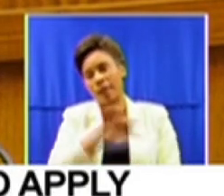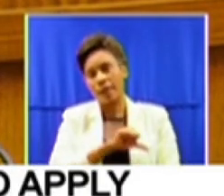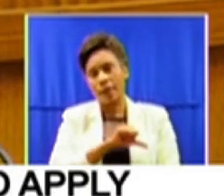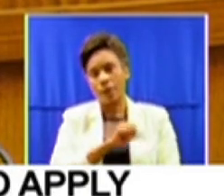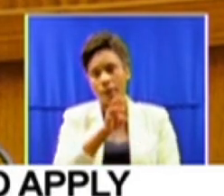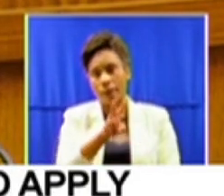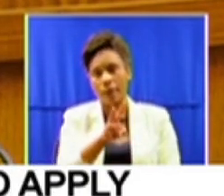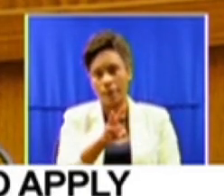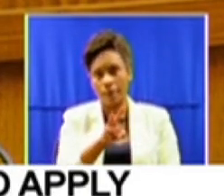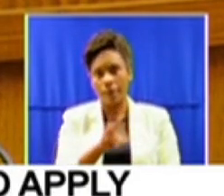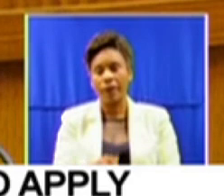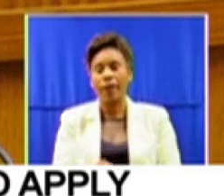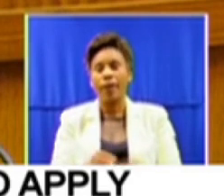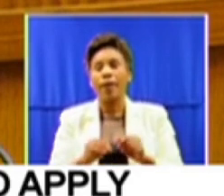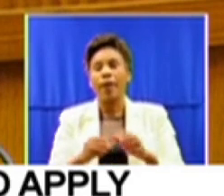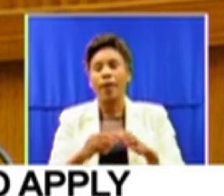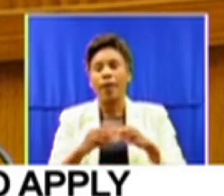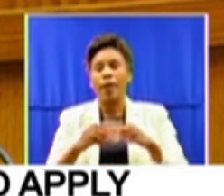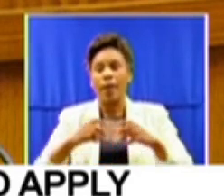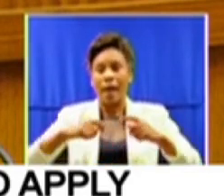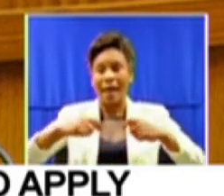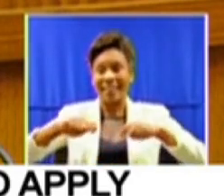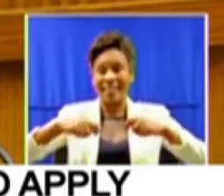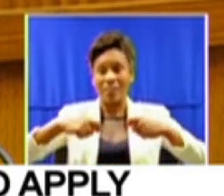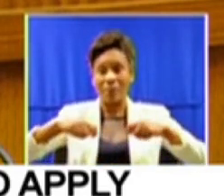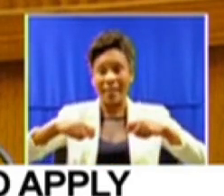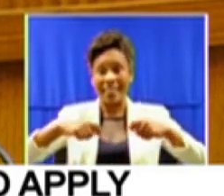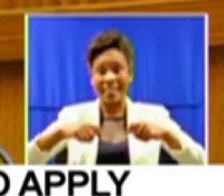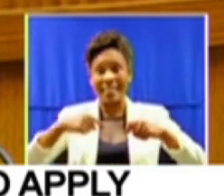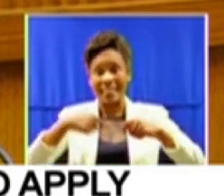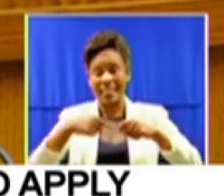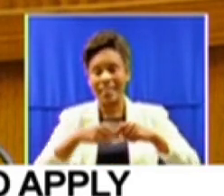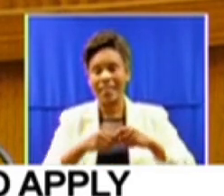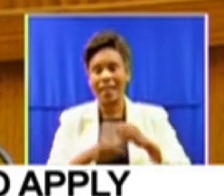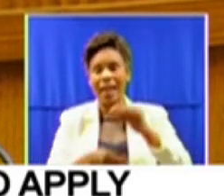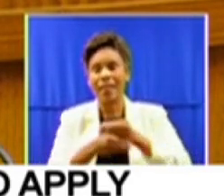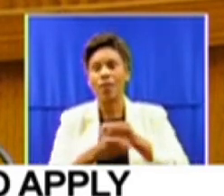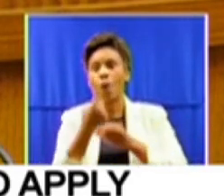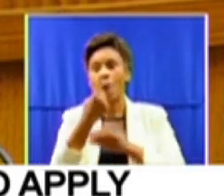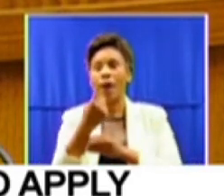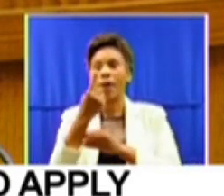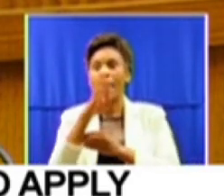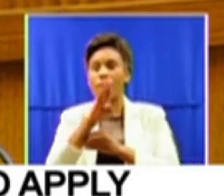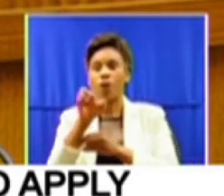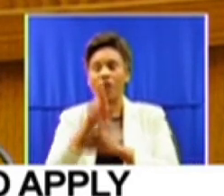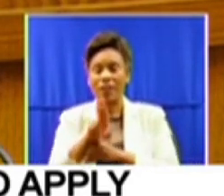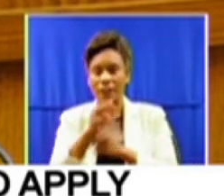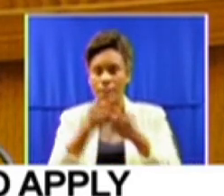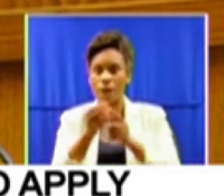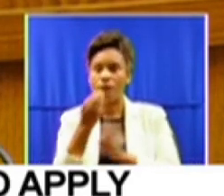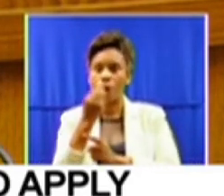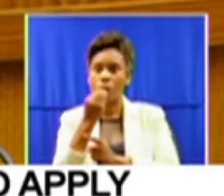This adjustments appropriation also adds 1 billion rand for food relief to fight hunger.